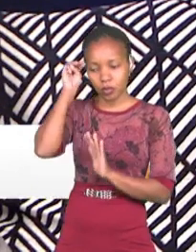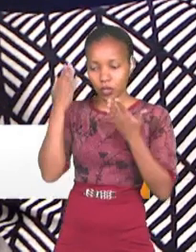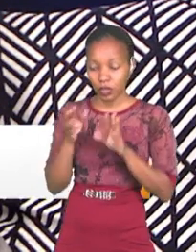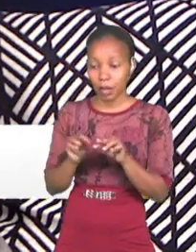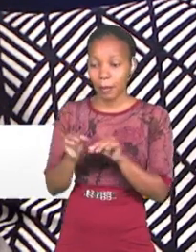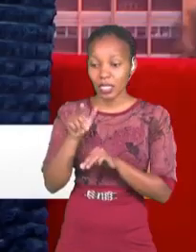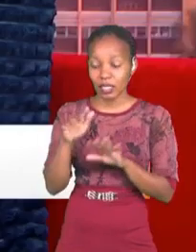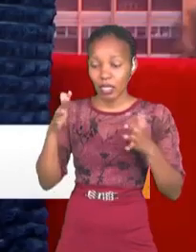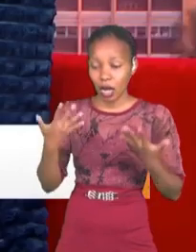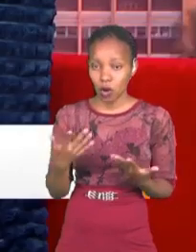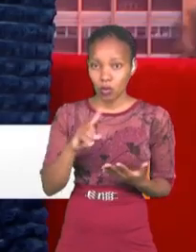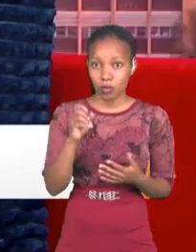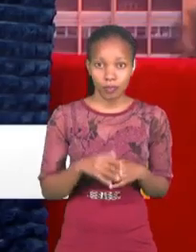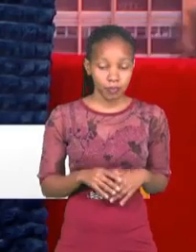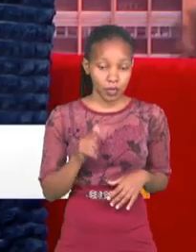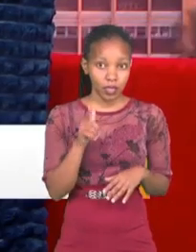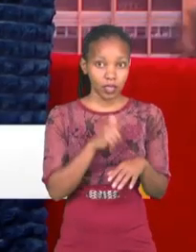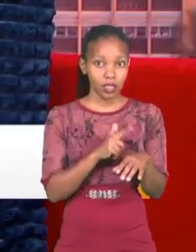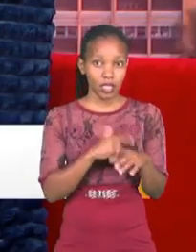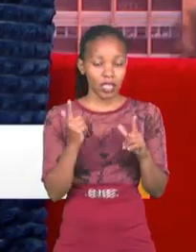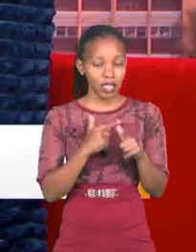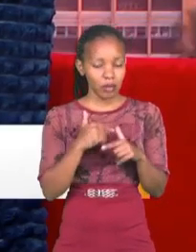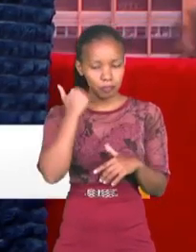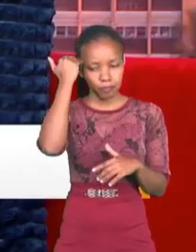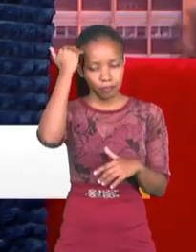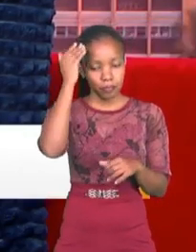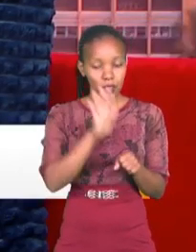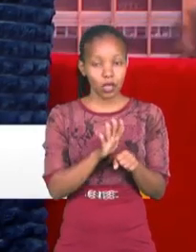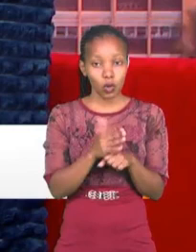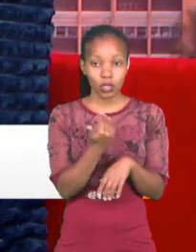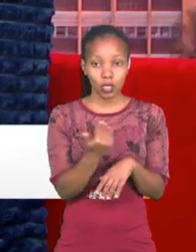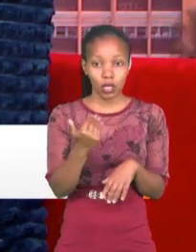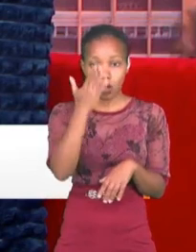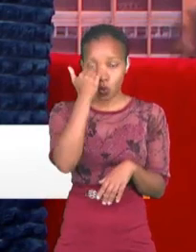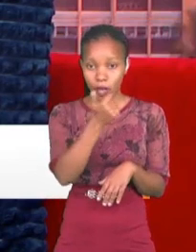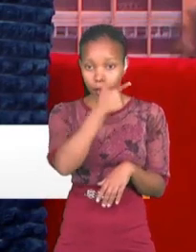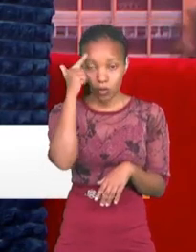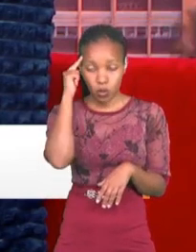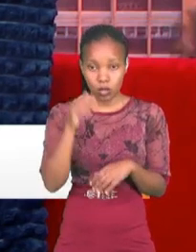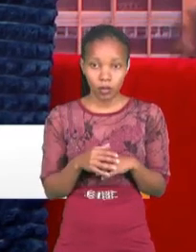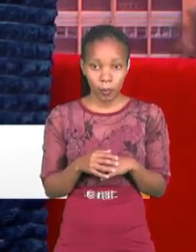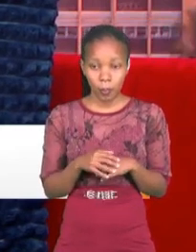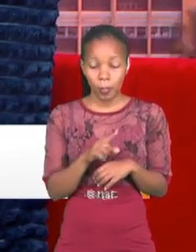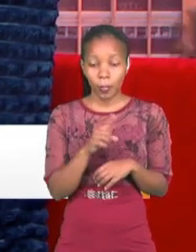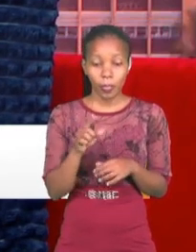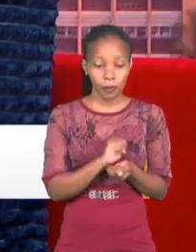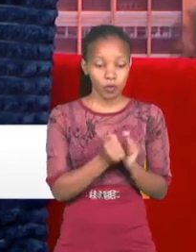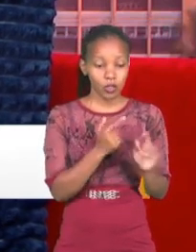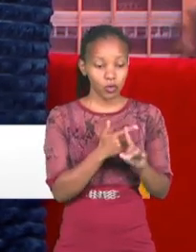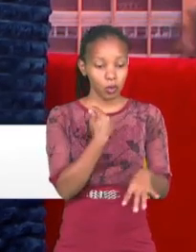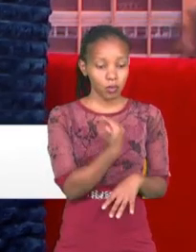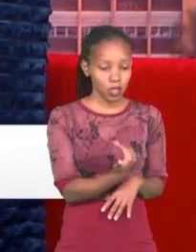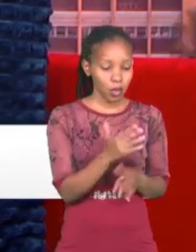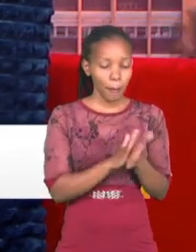this? Adolescent period is most stressful for a child. Yeah. Because he or she is transferring from childhood